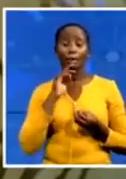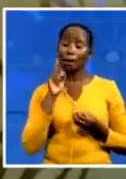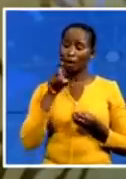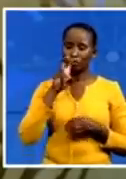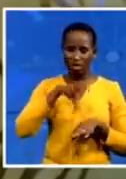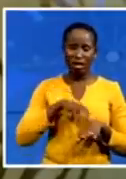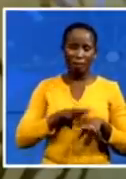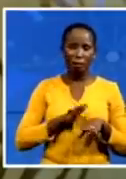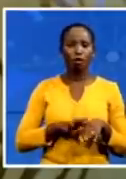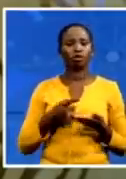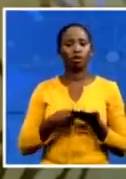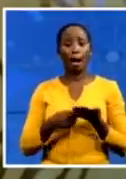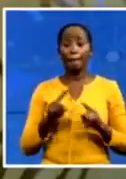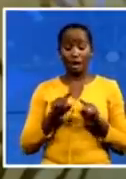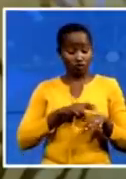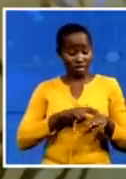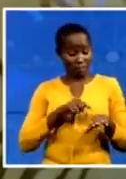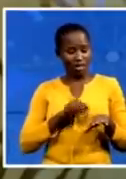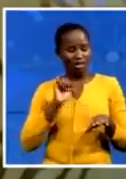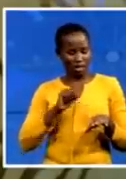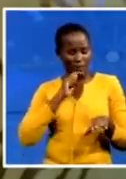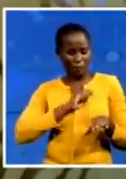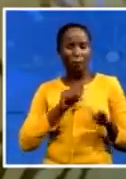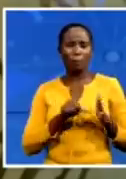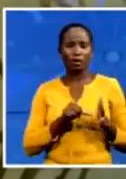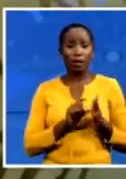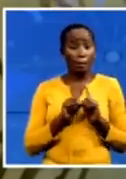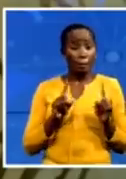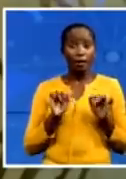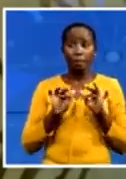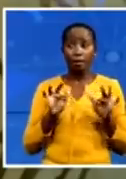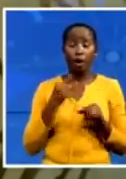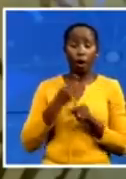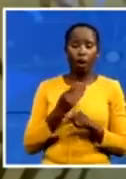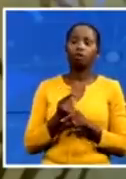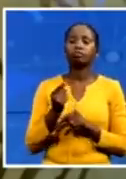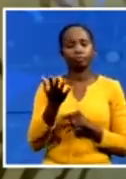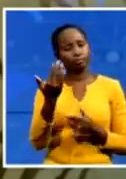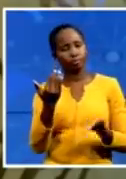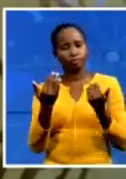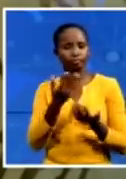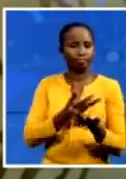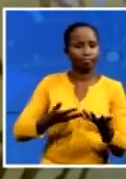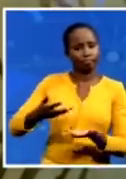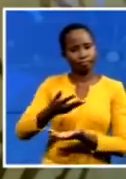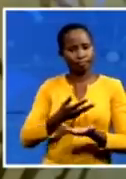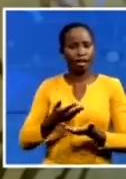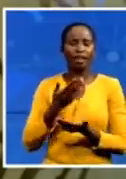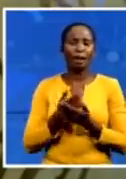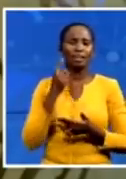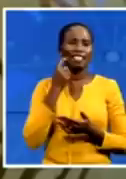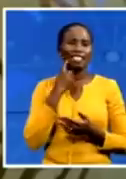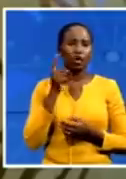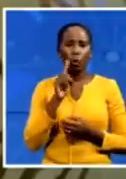but real things that are happening to people on an everyday basis that could maybe systemically change what is the end result of a system